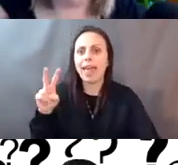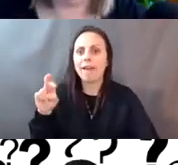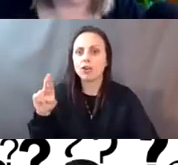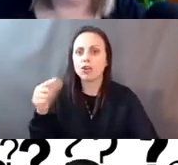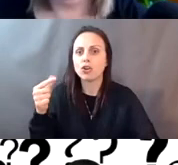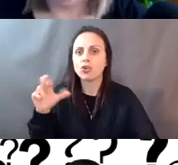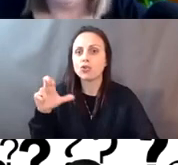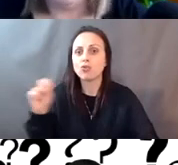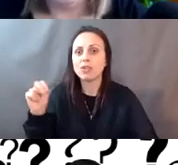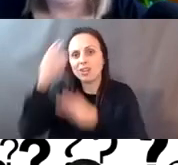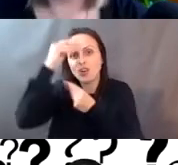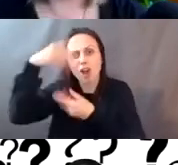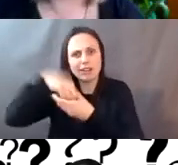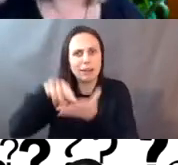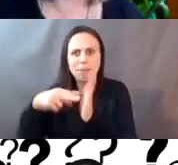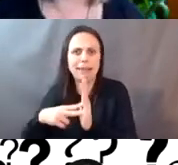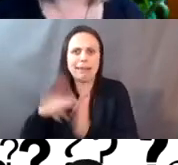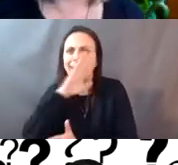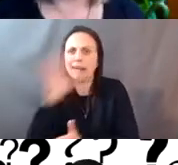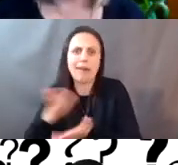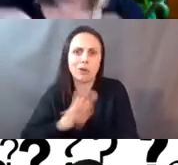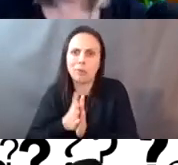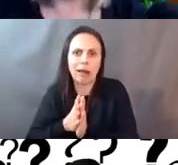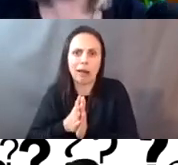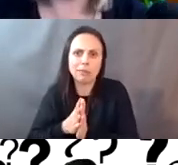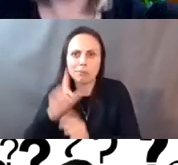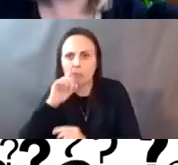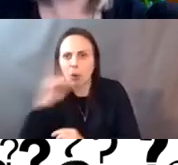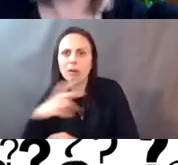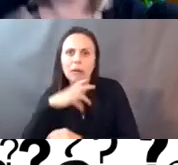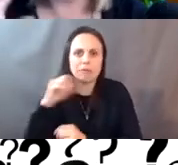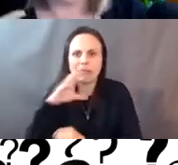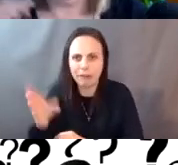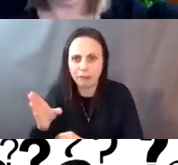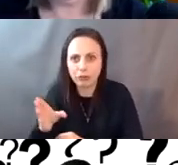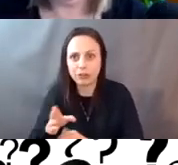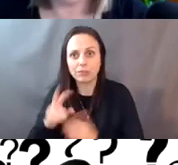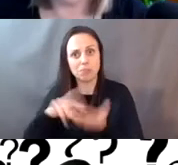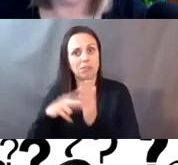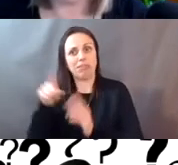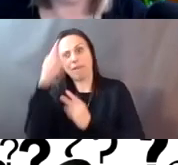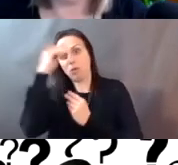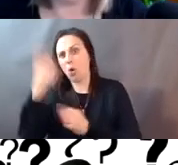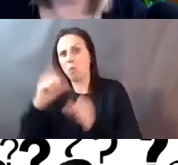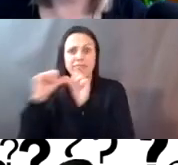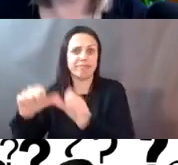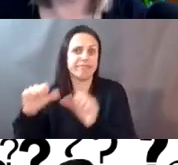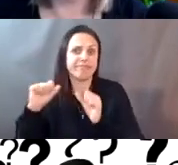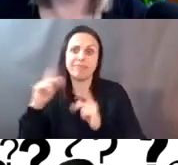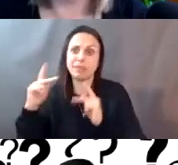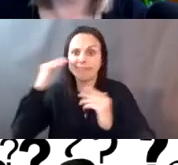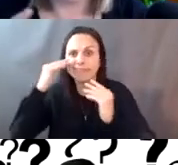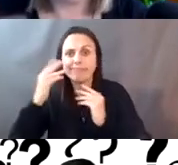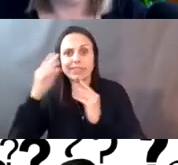never goes out of fashion. It's relevant all the time, but there's stuff that